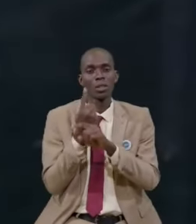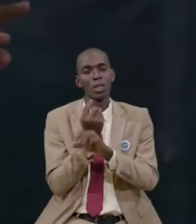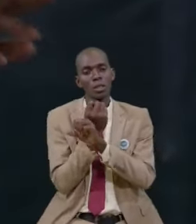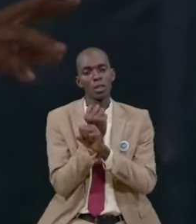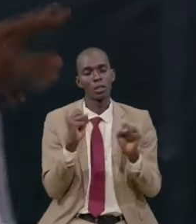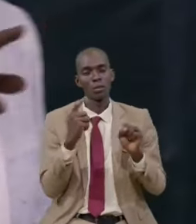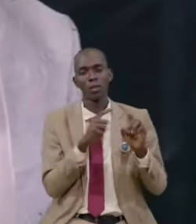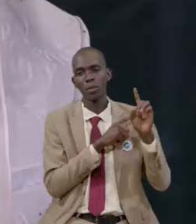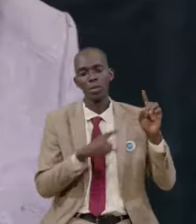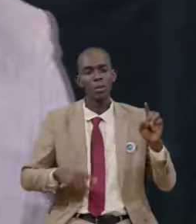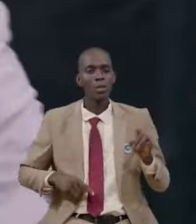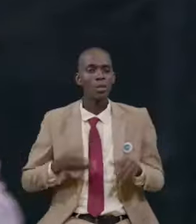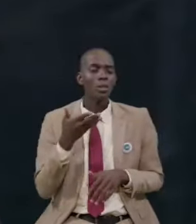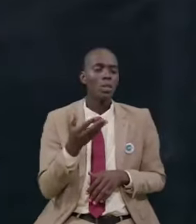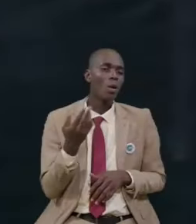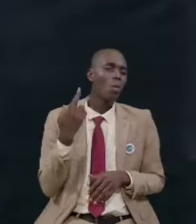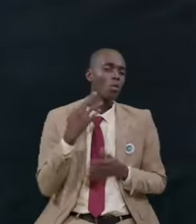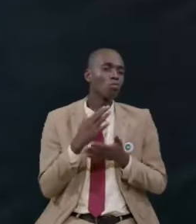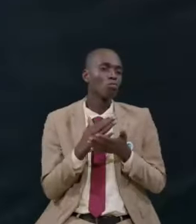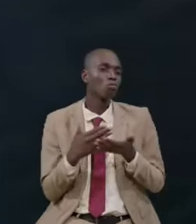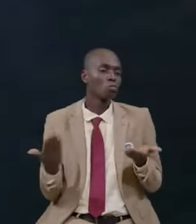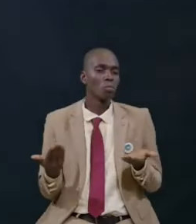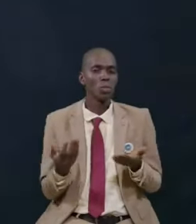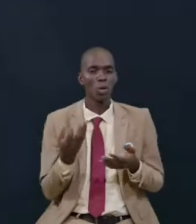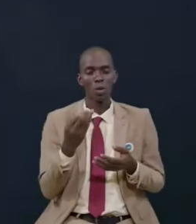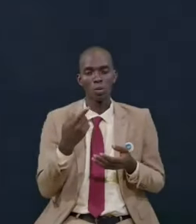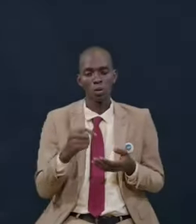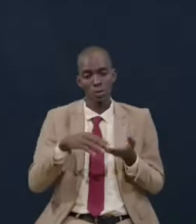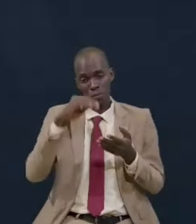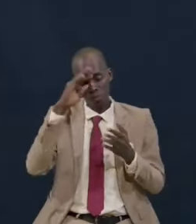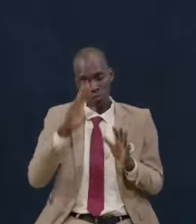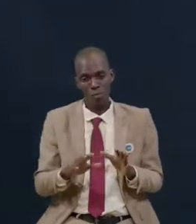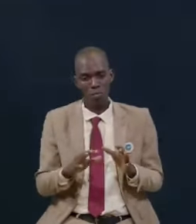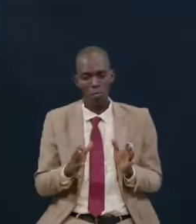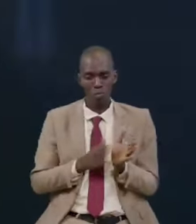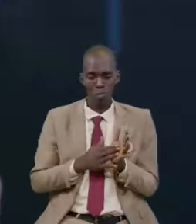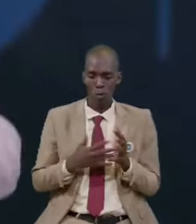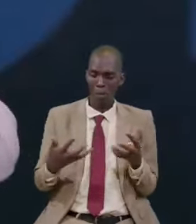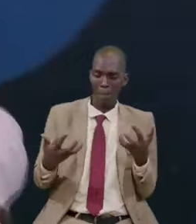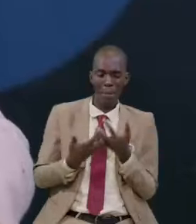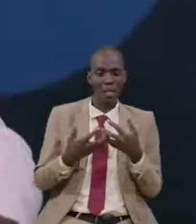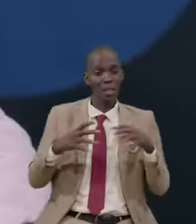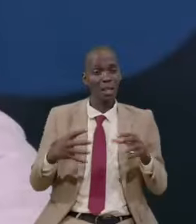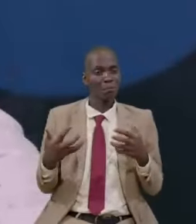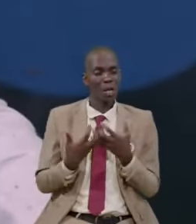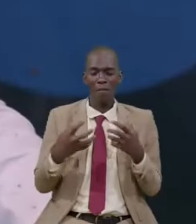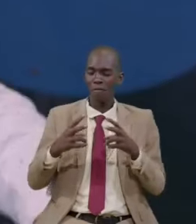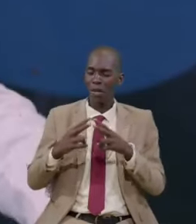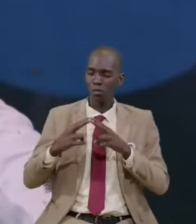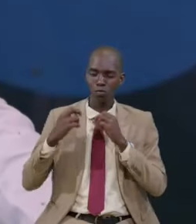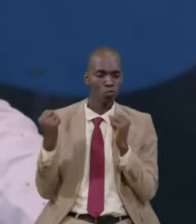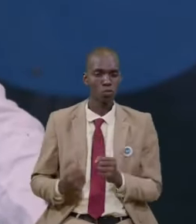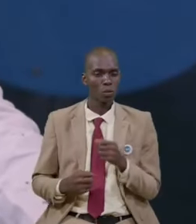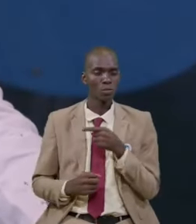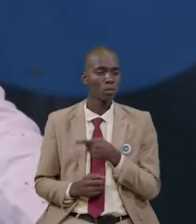were some of students, my classmates, very strong and very, you